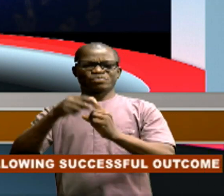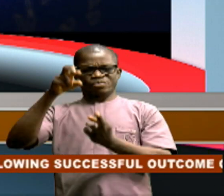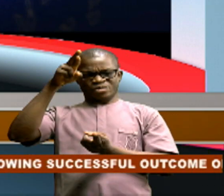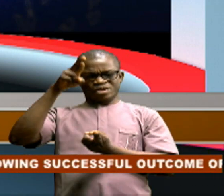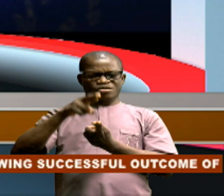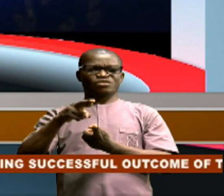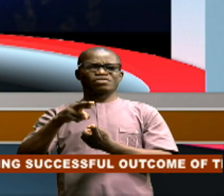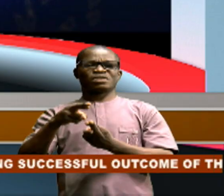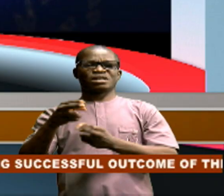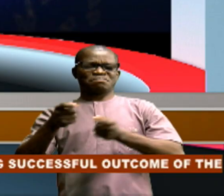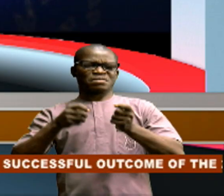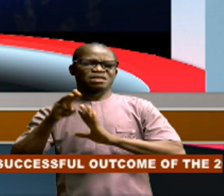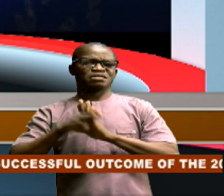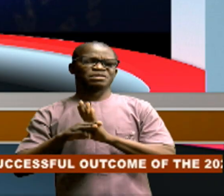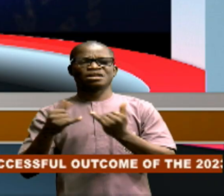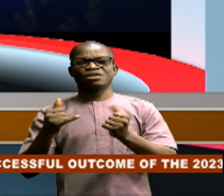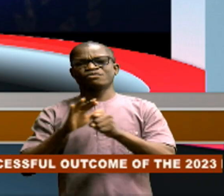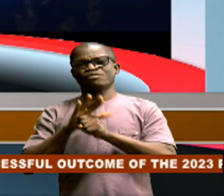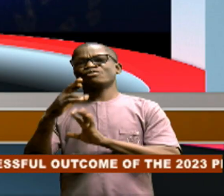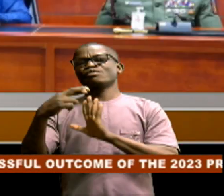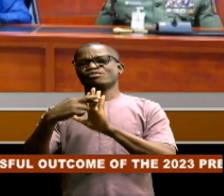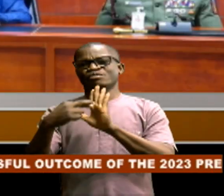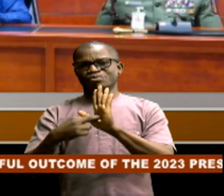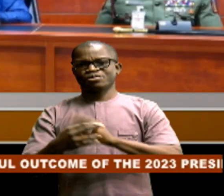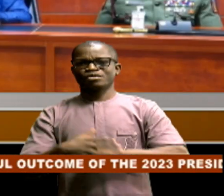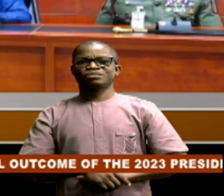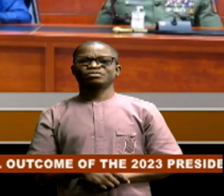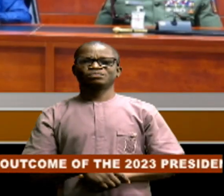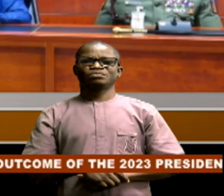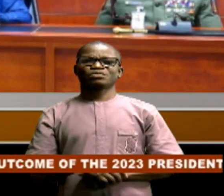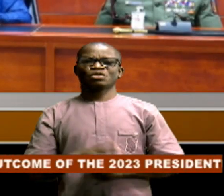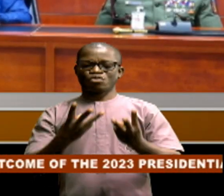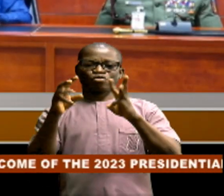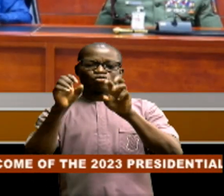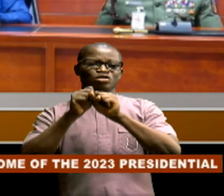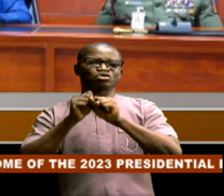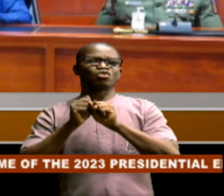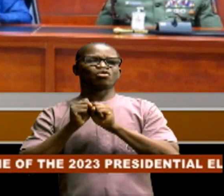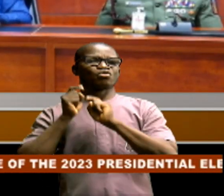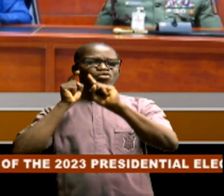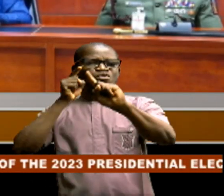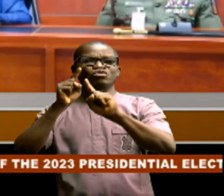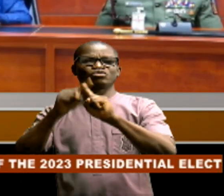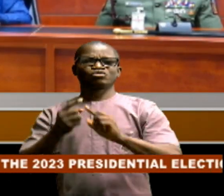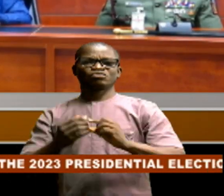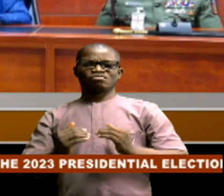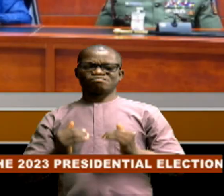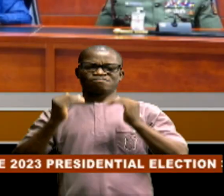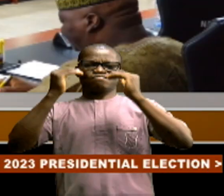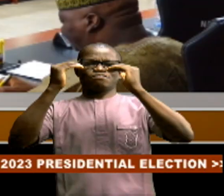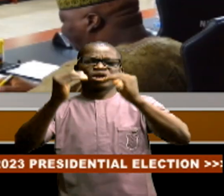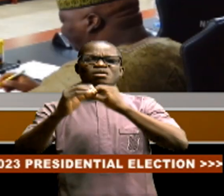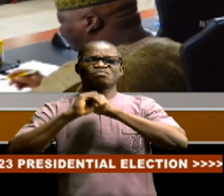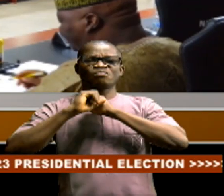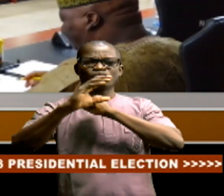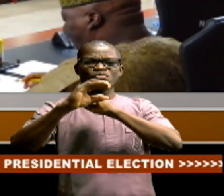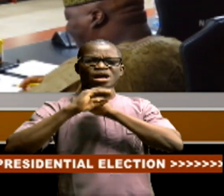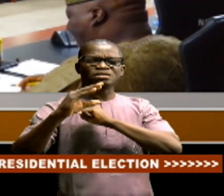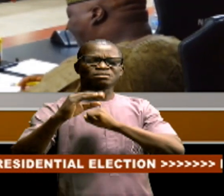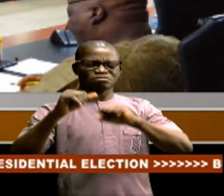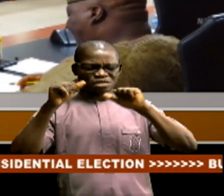conflict management. Hamman Jabani reports. The workshop aims at enhancing broadcasters' competencies in conflict